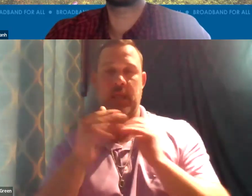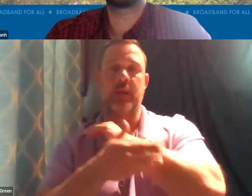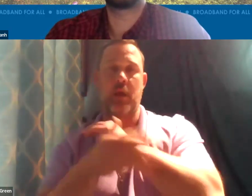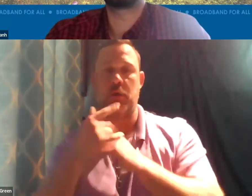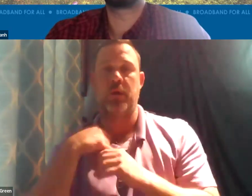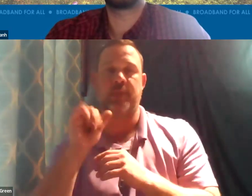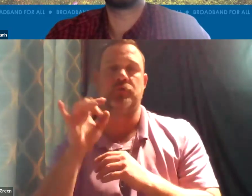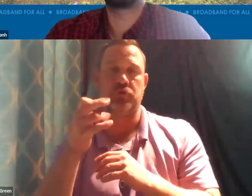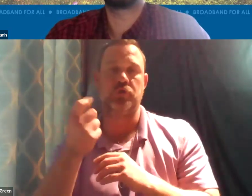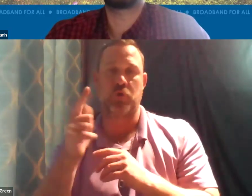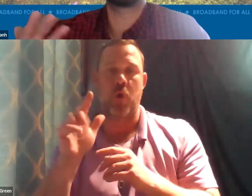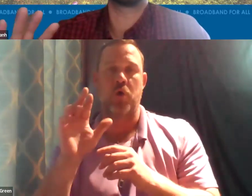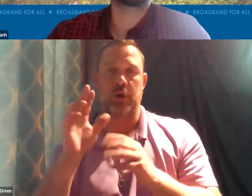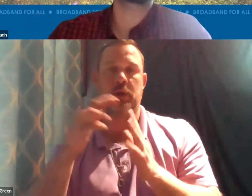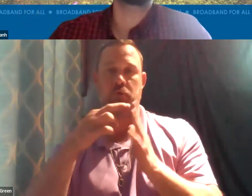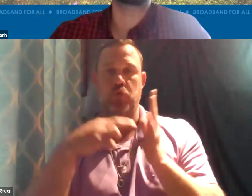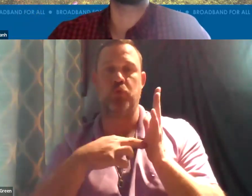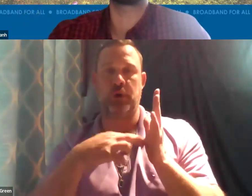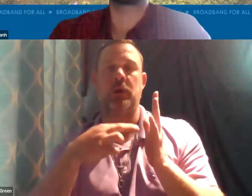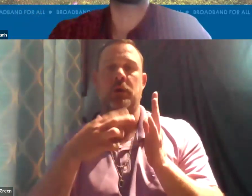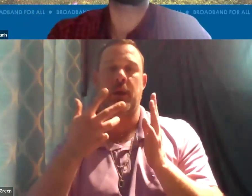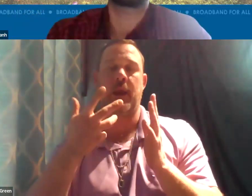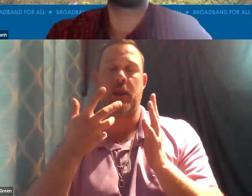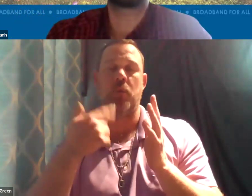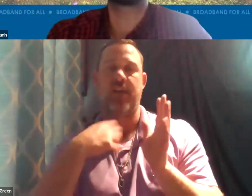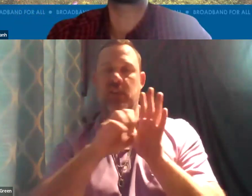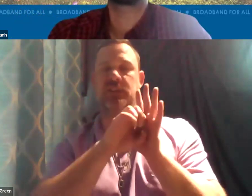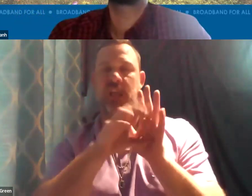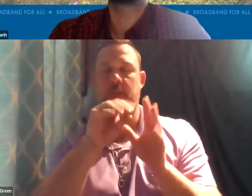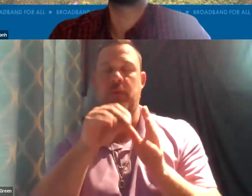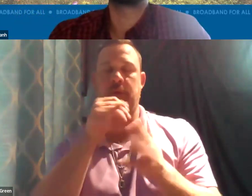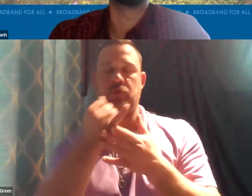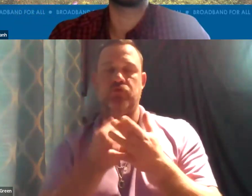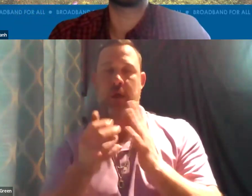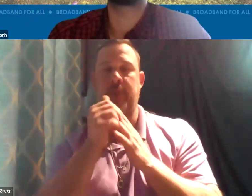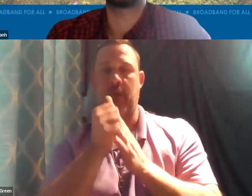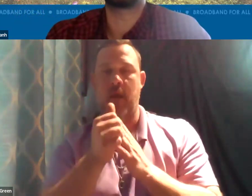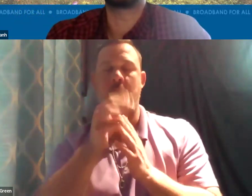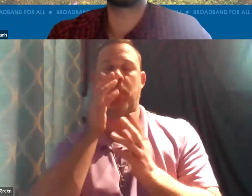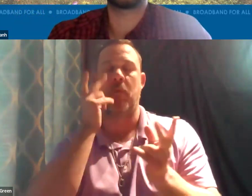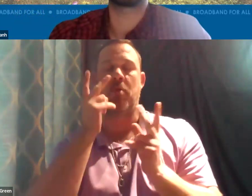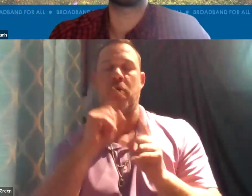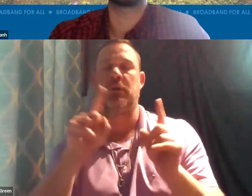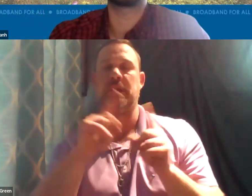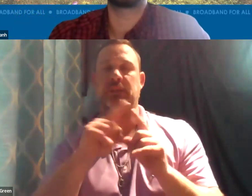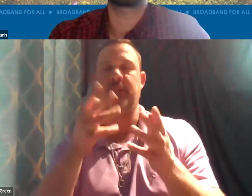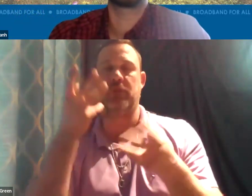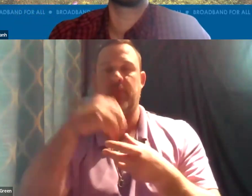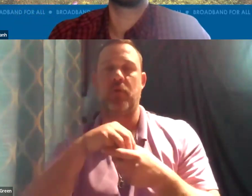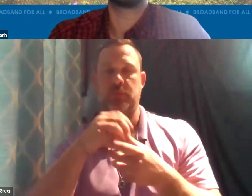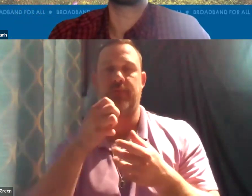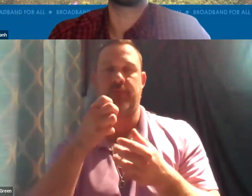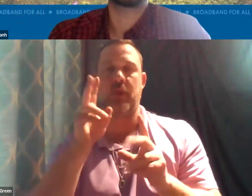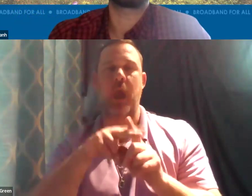scoring rubric, and we have an example of a scoring rubric in the draft grant guidelines, where we'll be looking at different elements of the application to